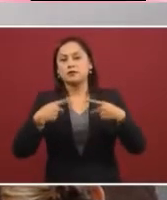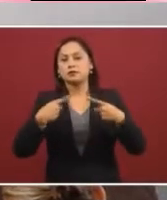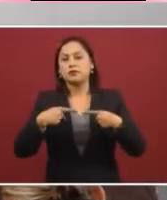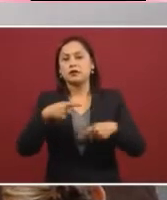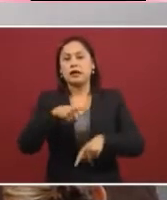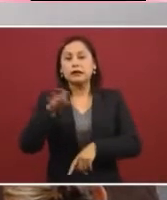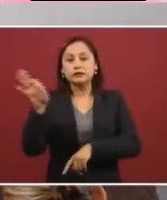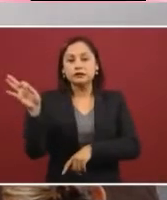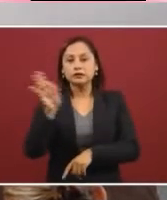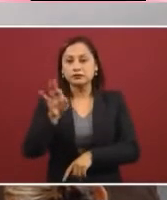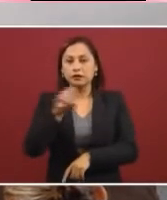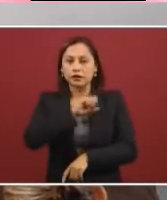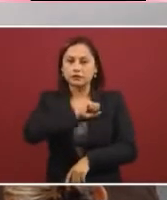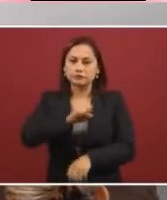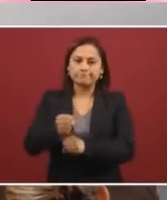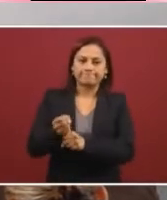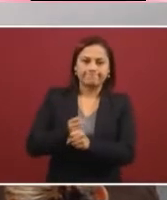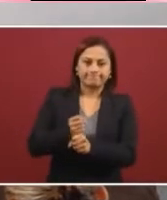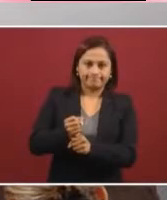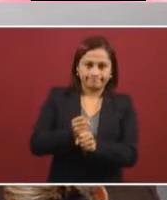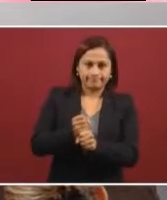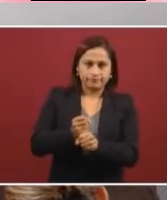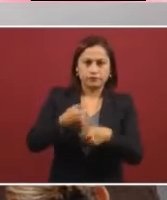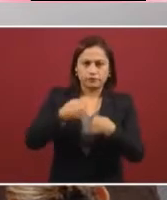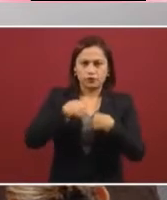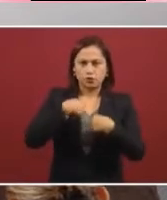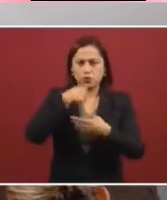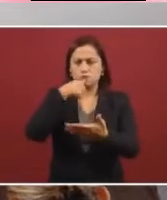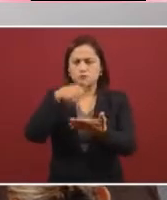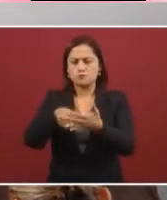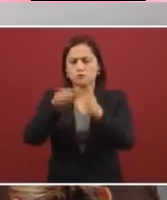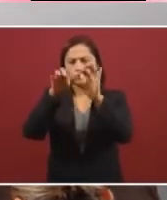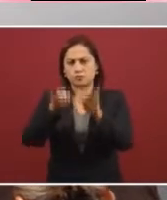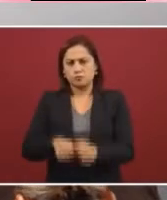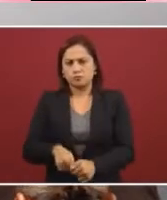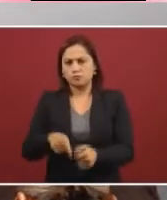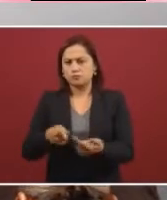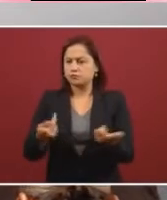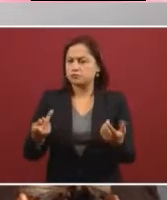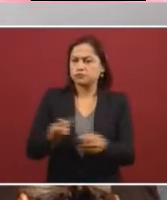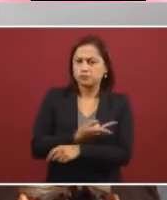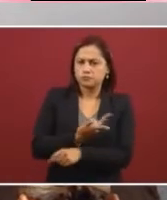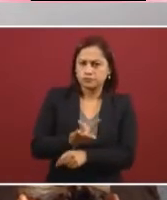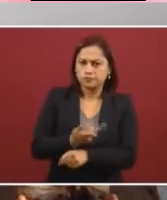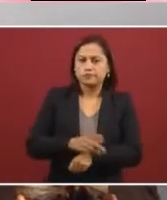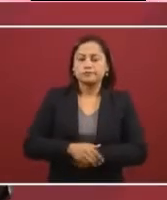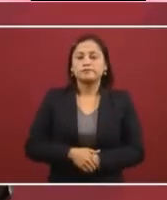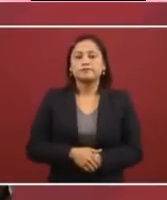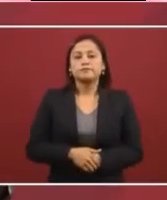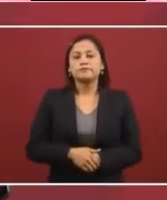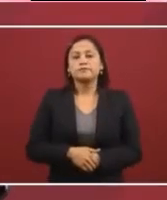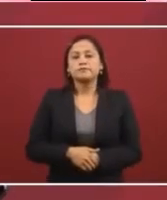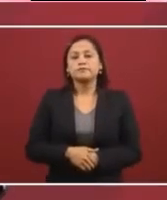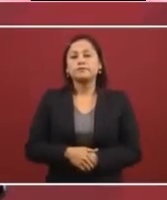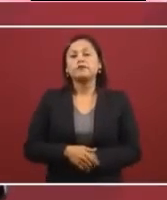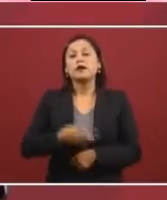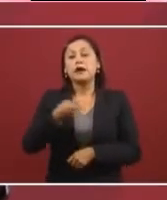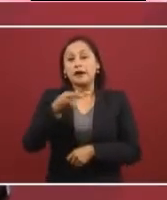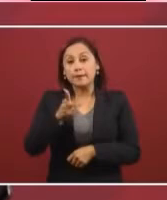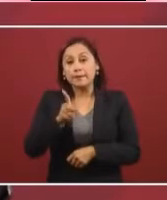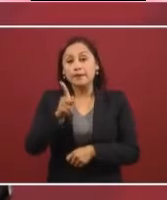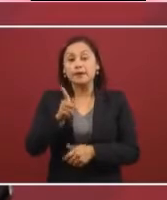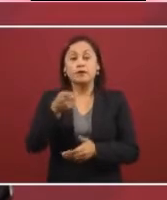the presumption of the forgiveness for torture, but also I will be talking about